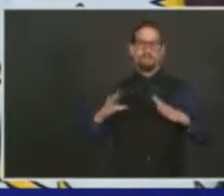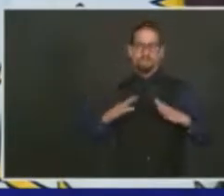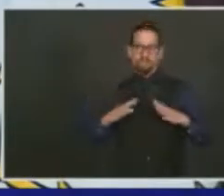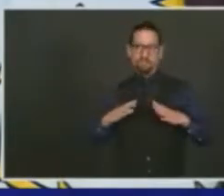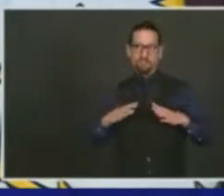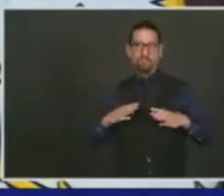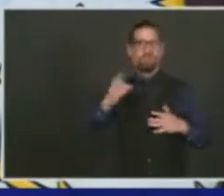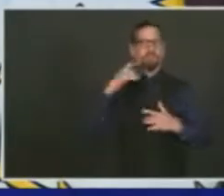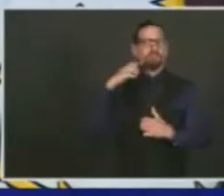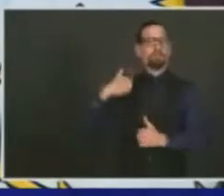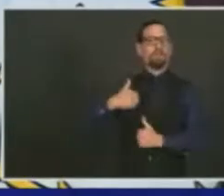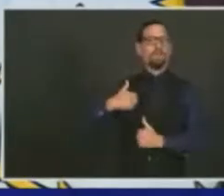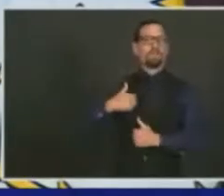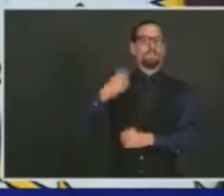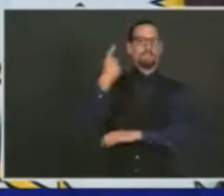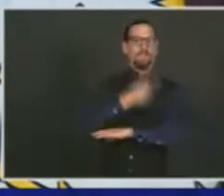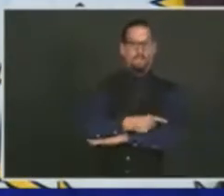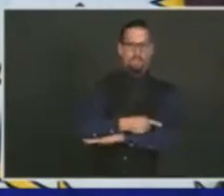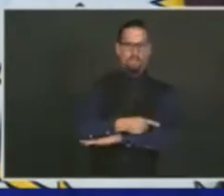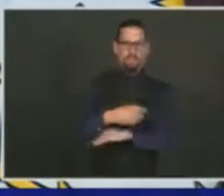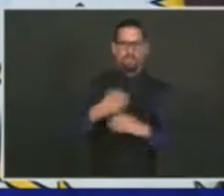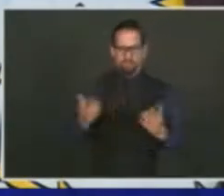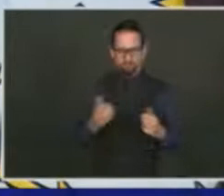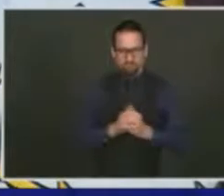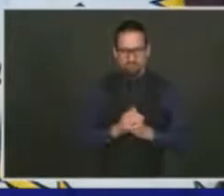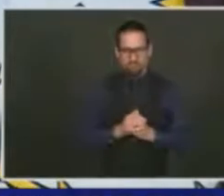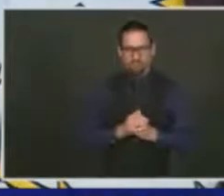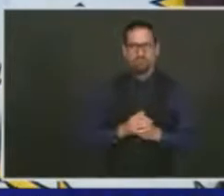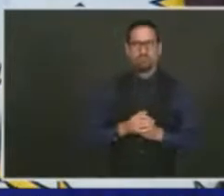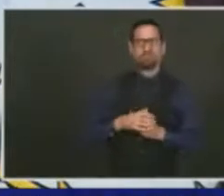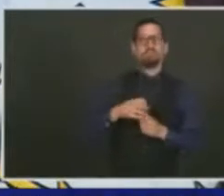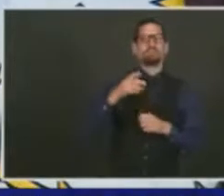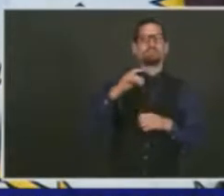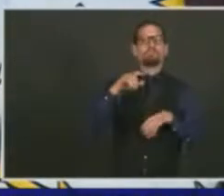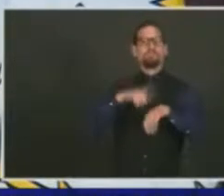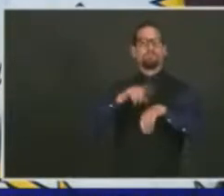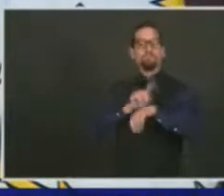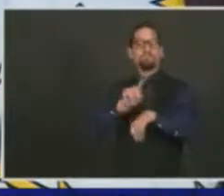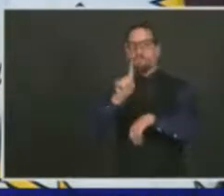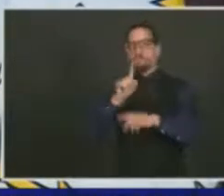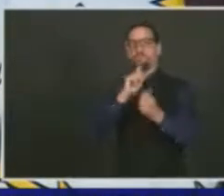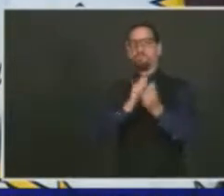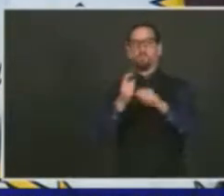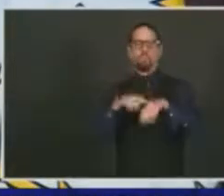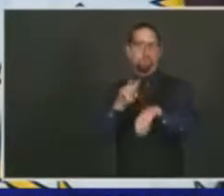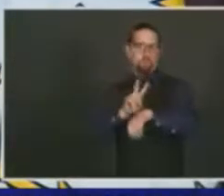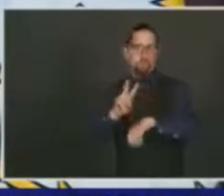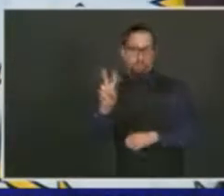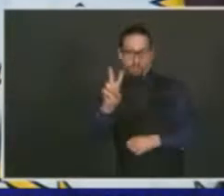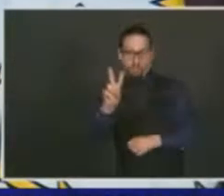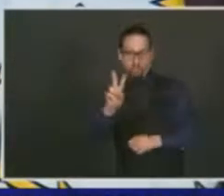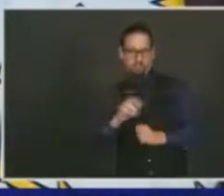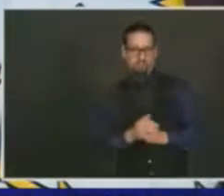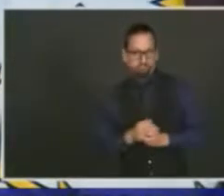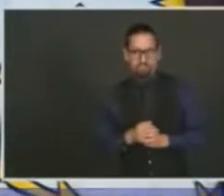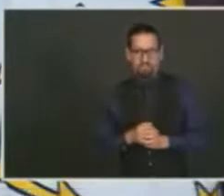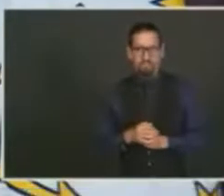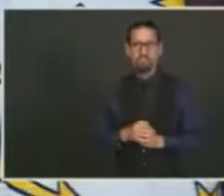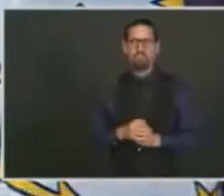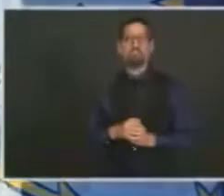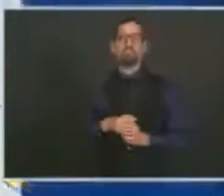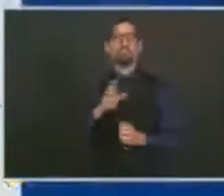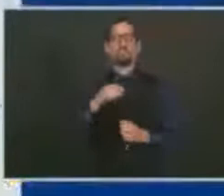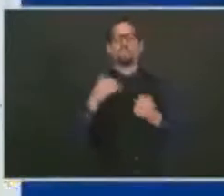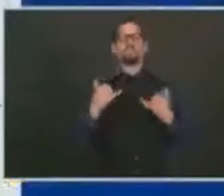Thursday at 1 o'clock instead of Wednesday at 1 o'clock. Okay, today we'll begin as we always do with